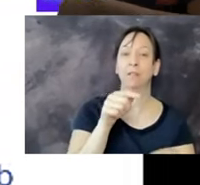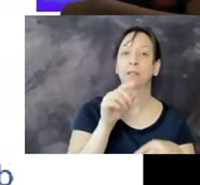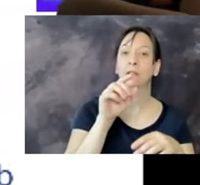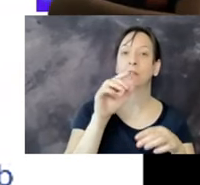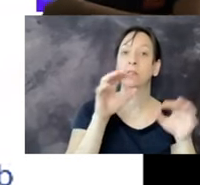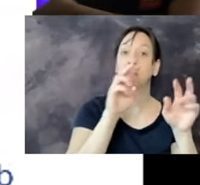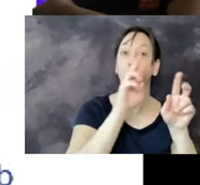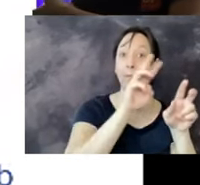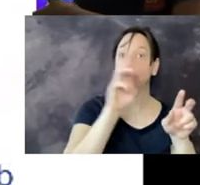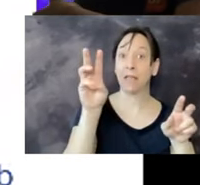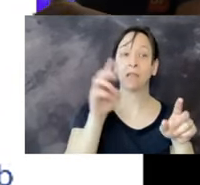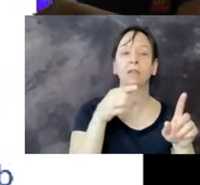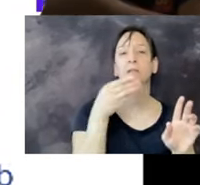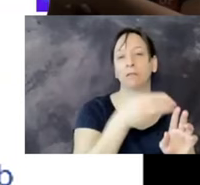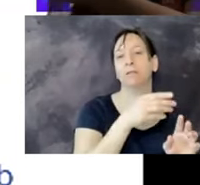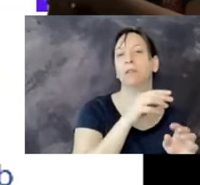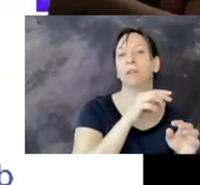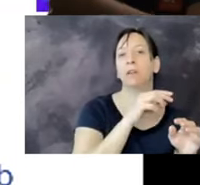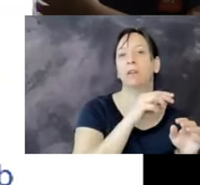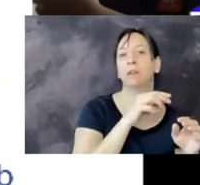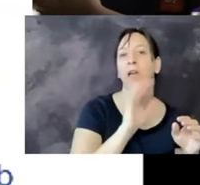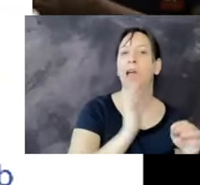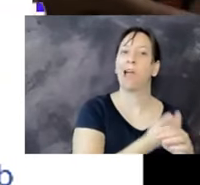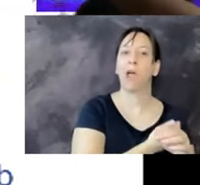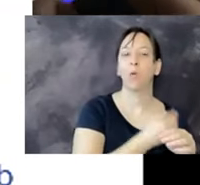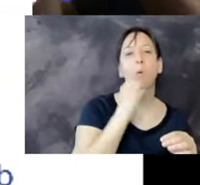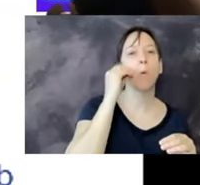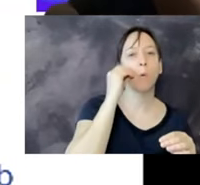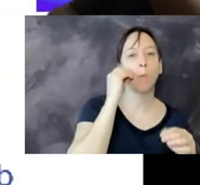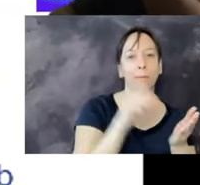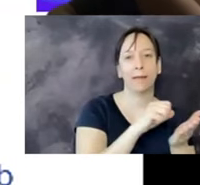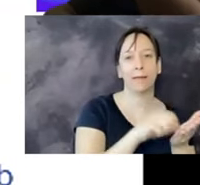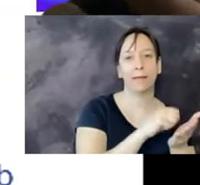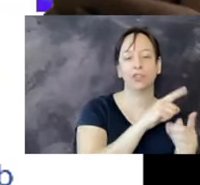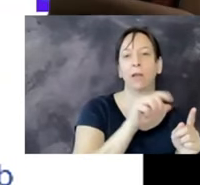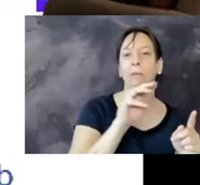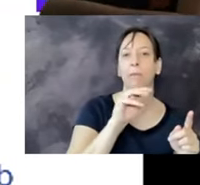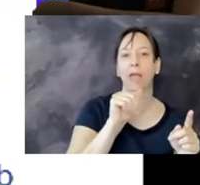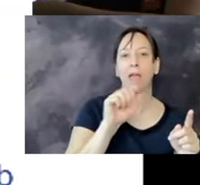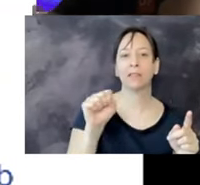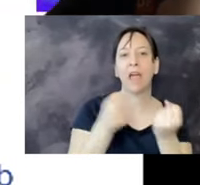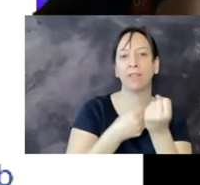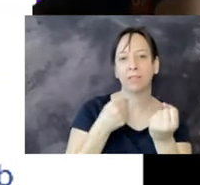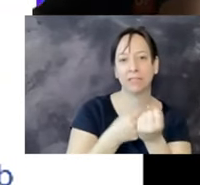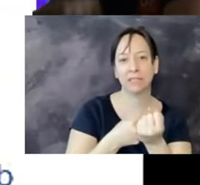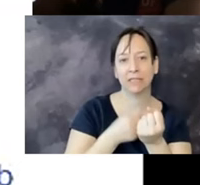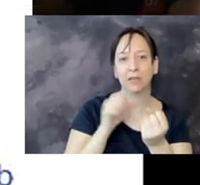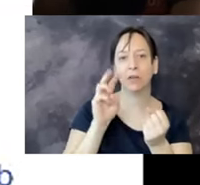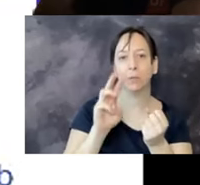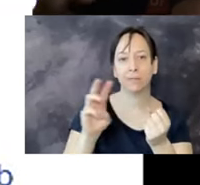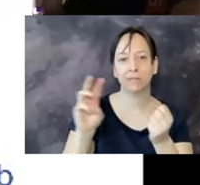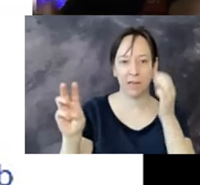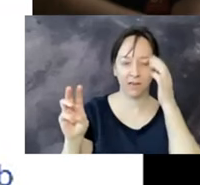Region Self Advocacy website. If you have questions about Impact Lab, especially the